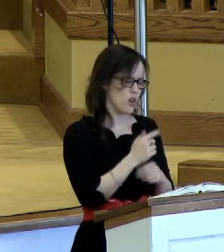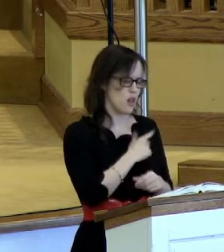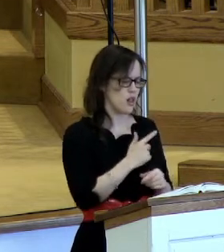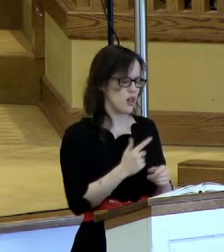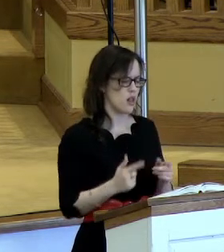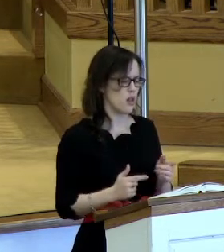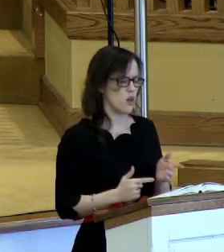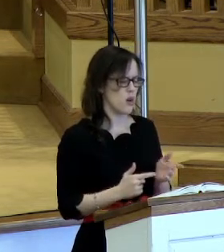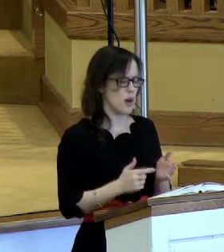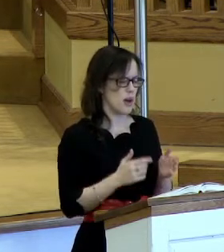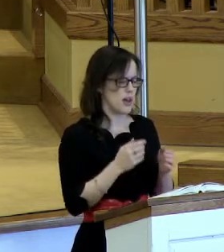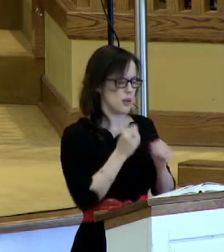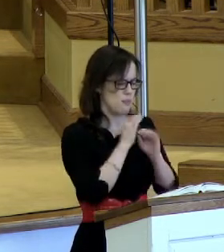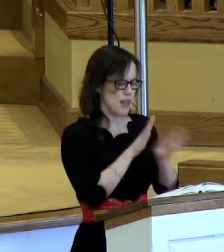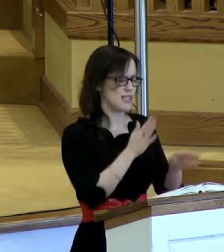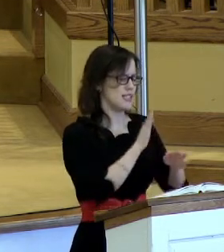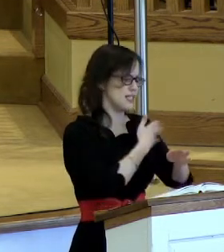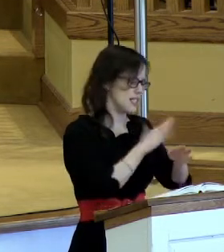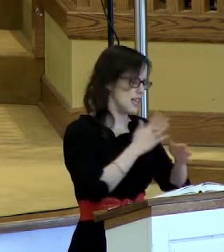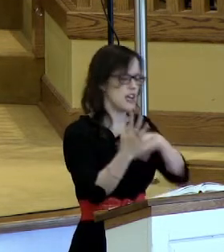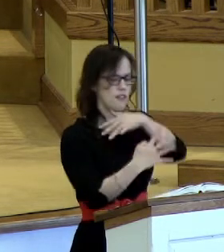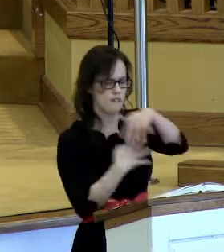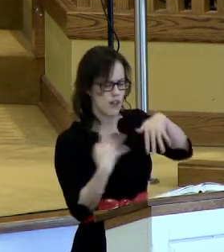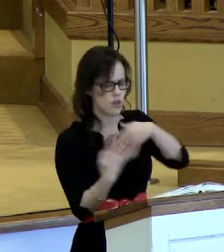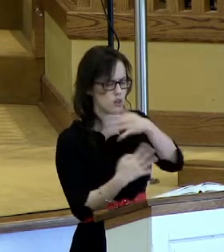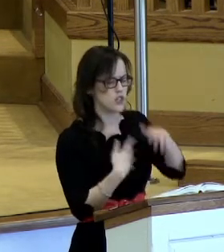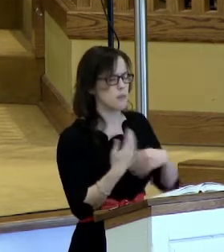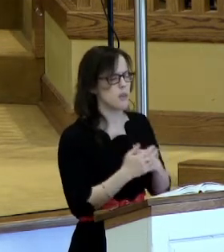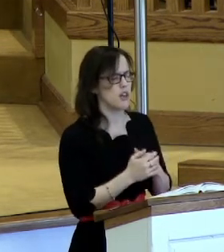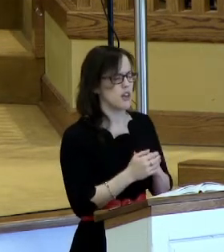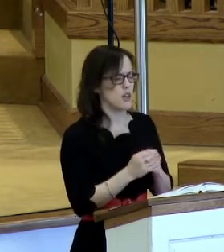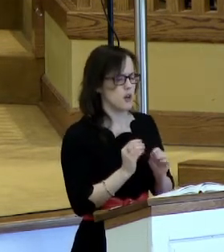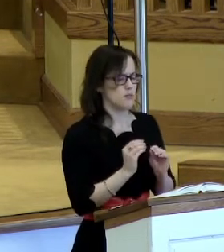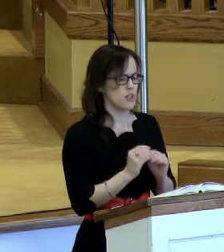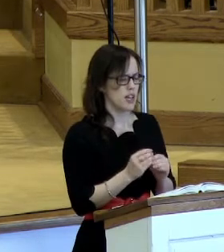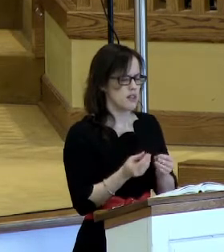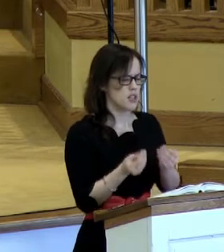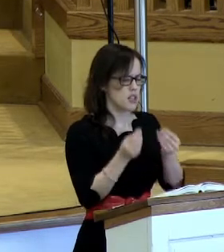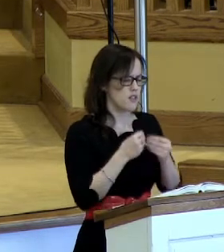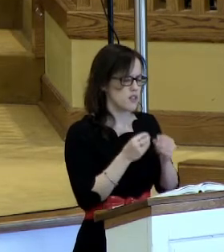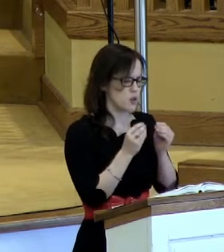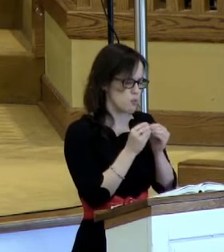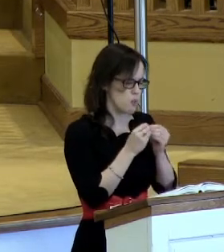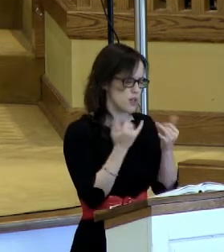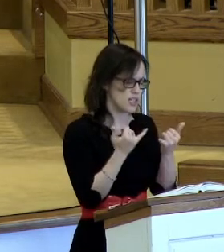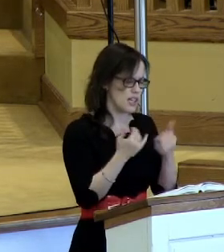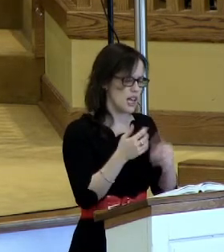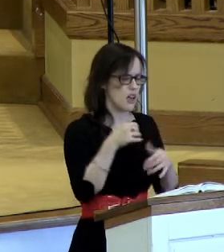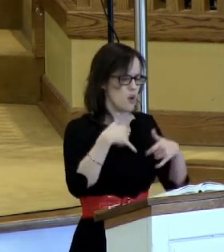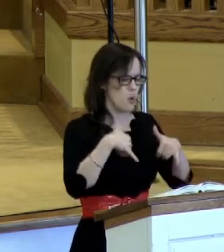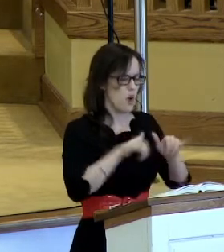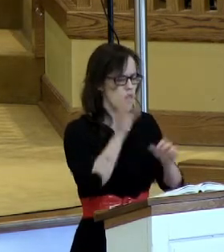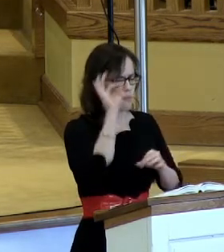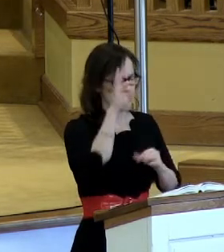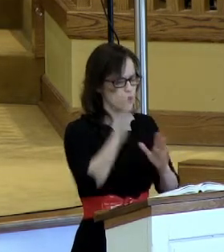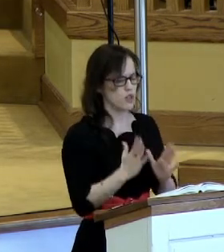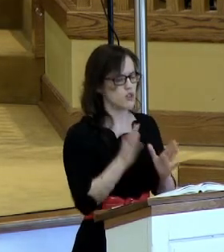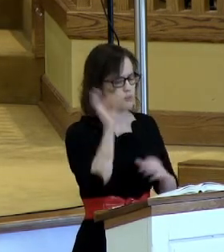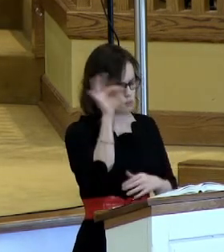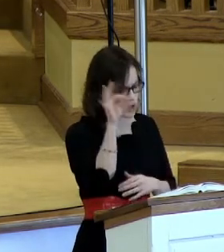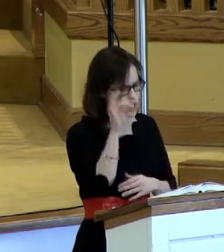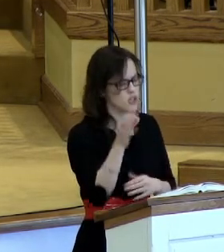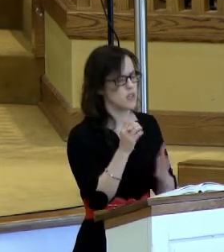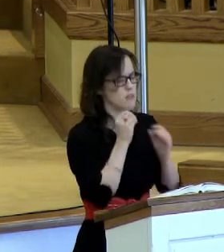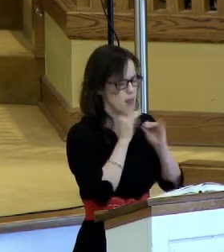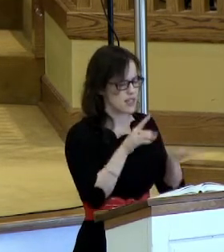with our with the singing and the fellowshipping. Lord, would you put a special touch upon preacher as he preaches this morning? We need to hear from you.